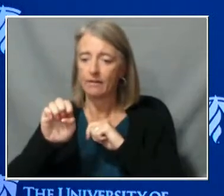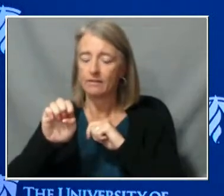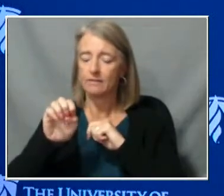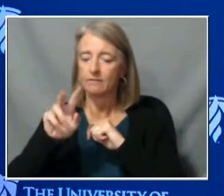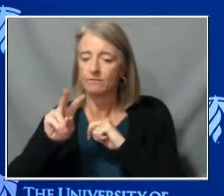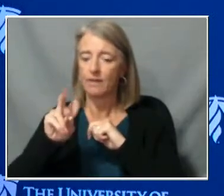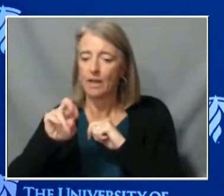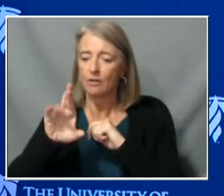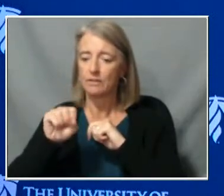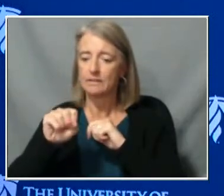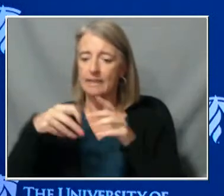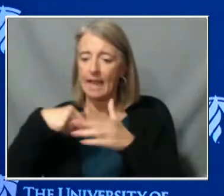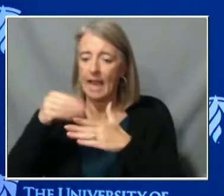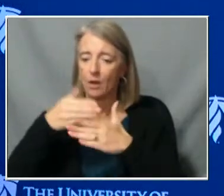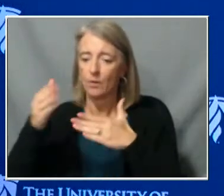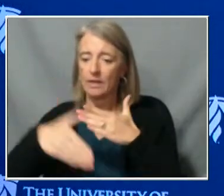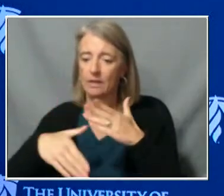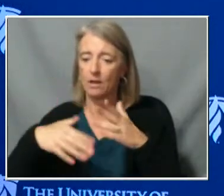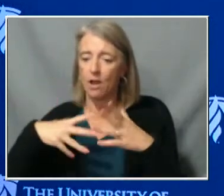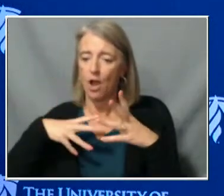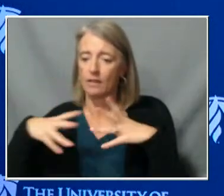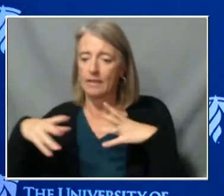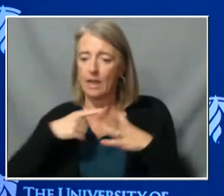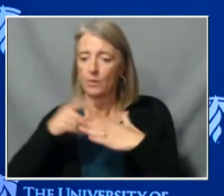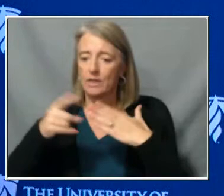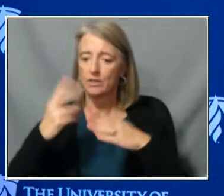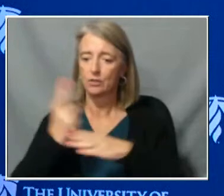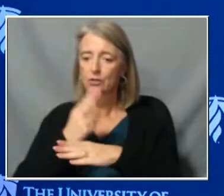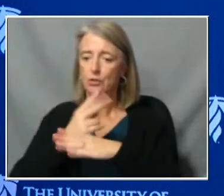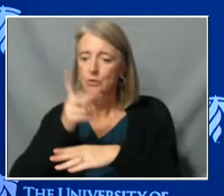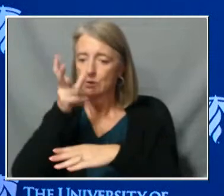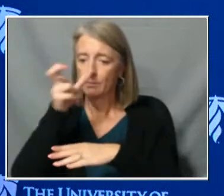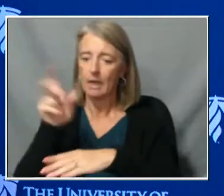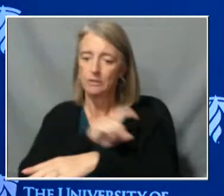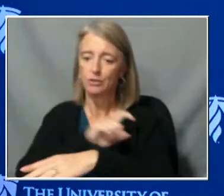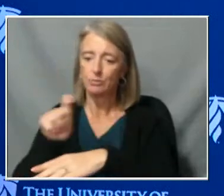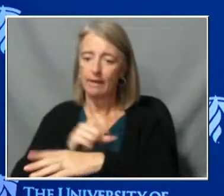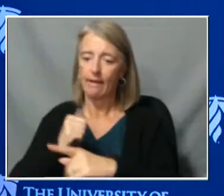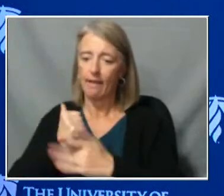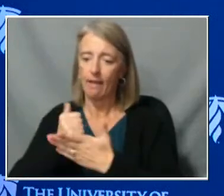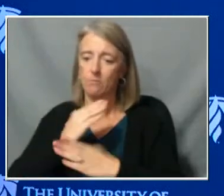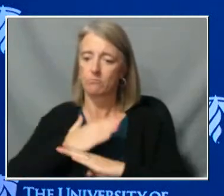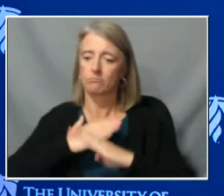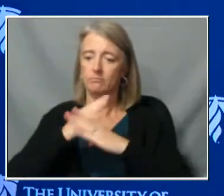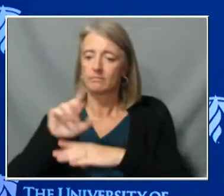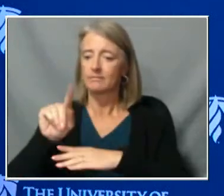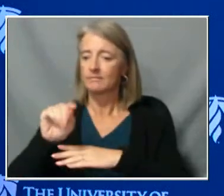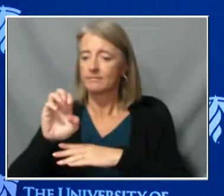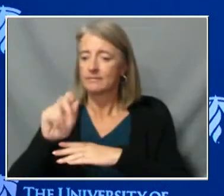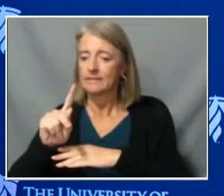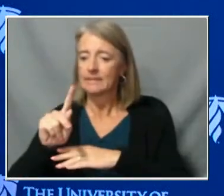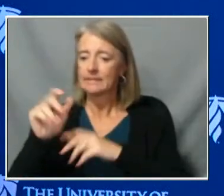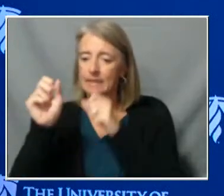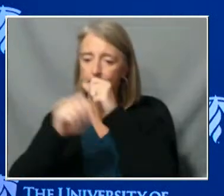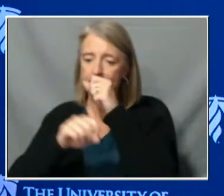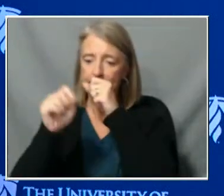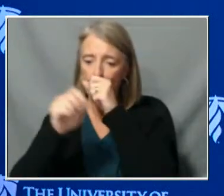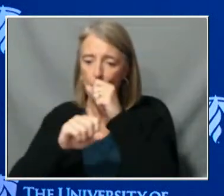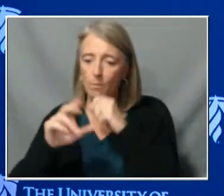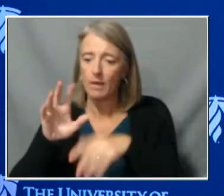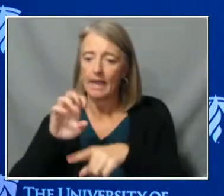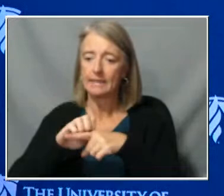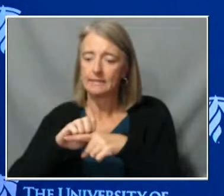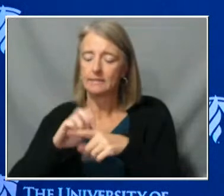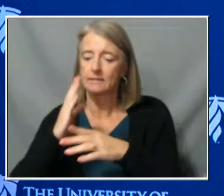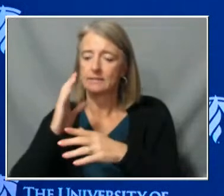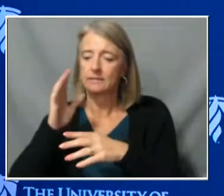weekend, we're going into a long holiday weekend, please wear your bug spray. Help protect yourself from ticks and mosquito bites. Also,